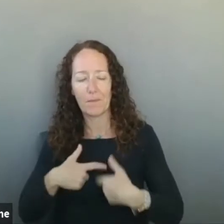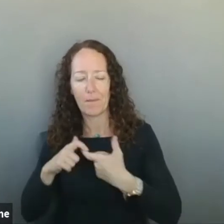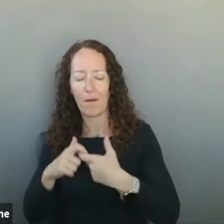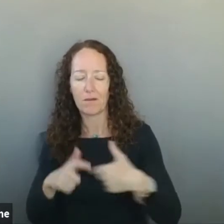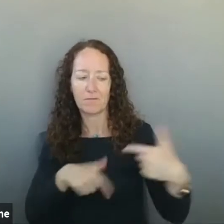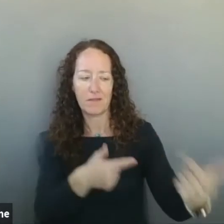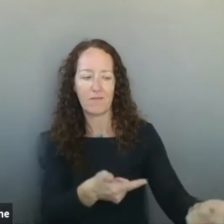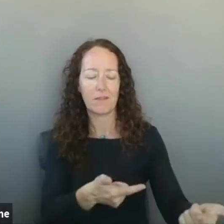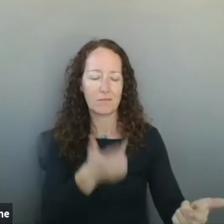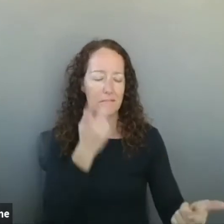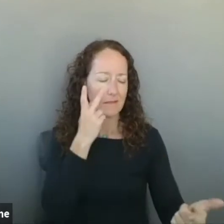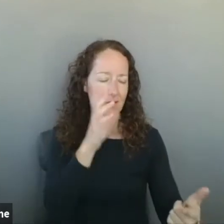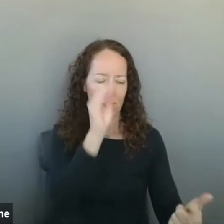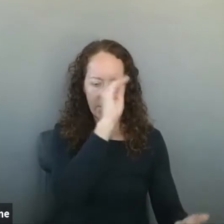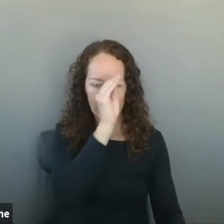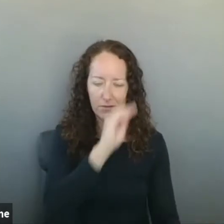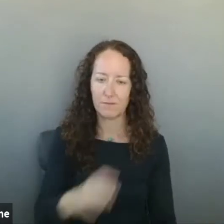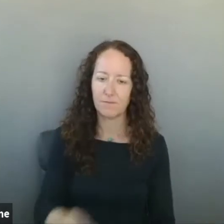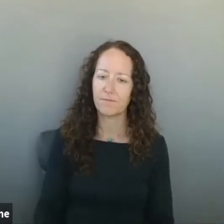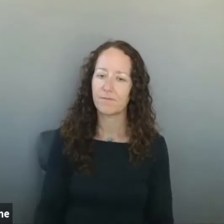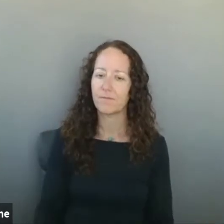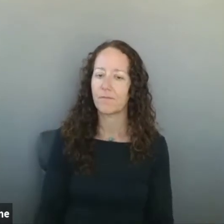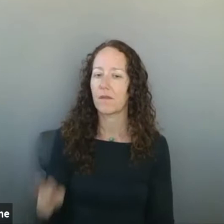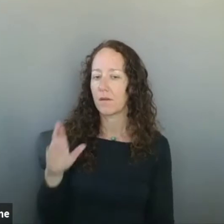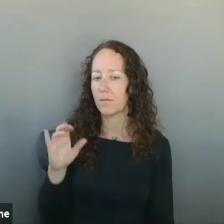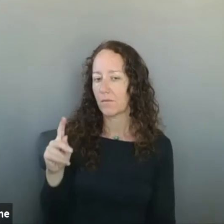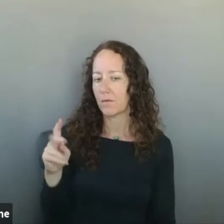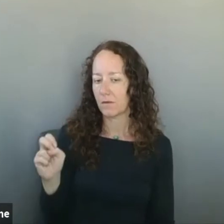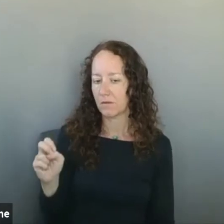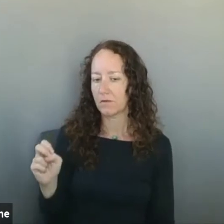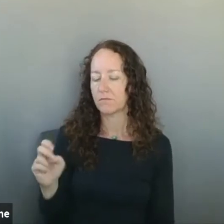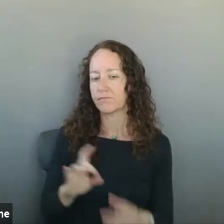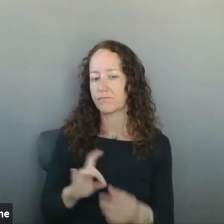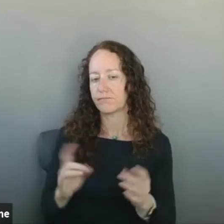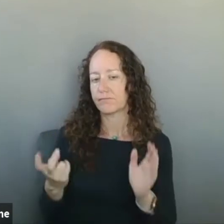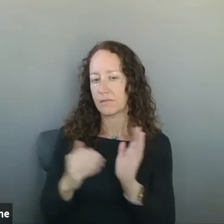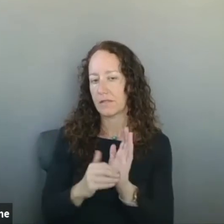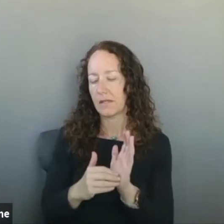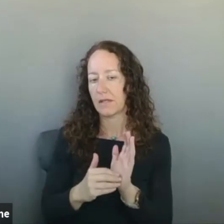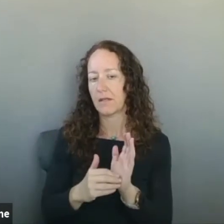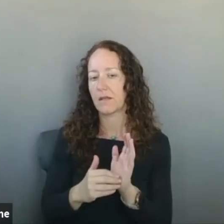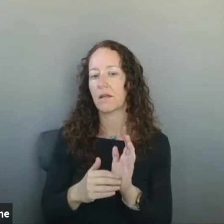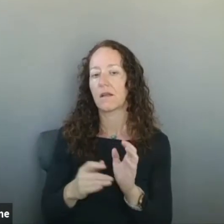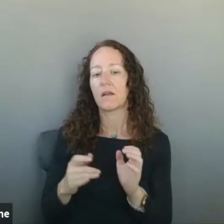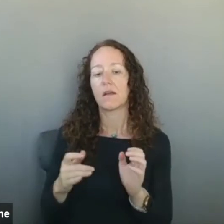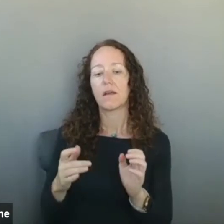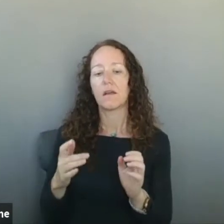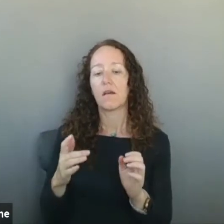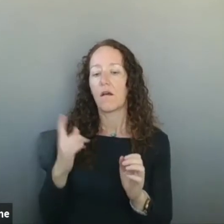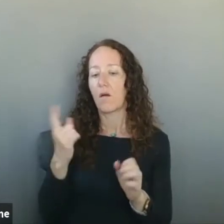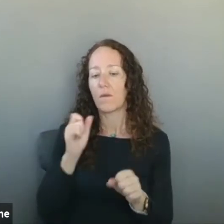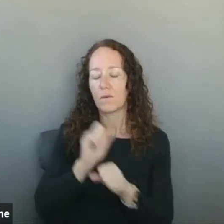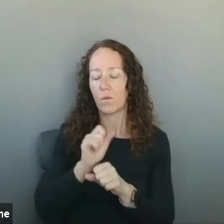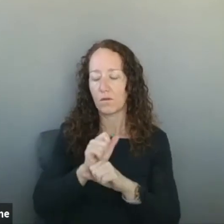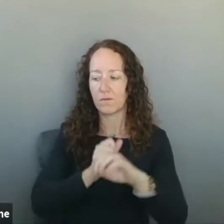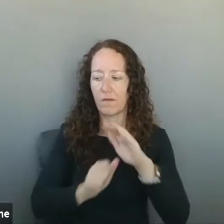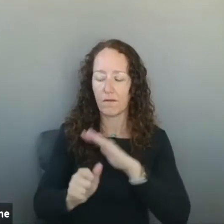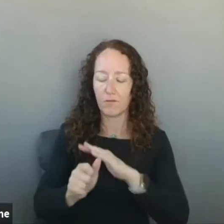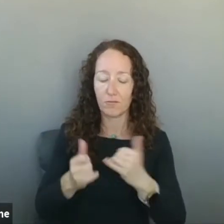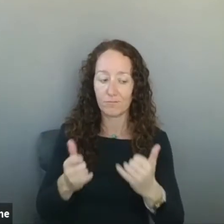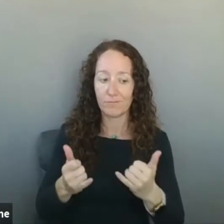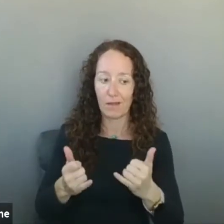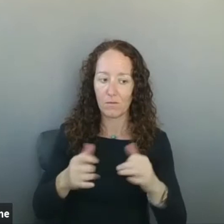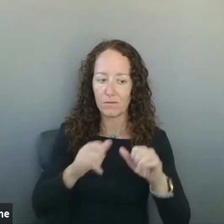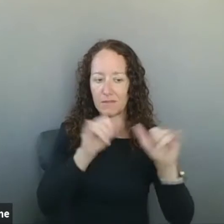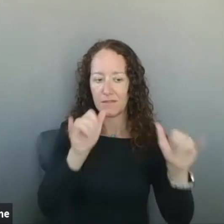The savior mentality always looks for solutions by working within our current system because deeper change might push us out of the picture. Toya,